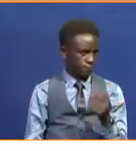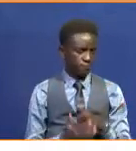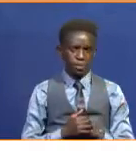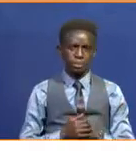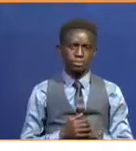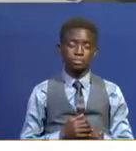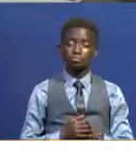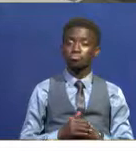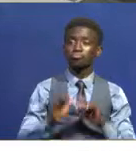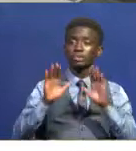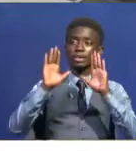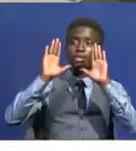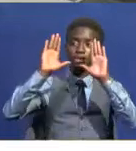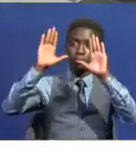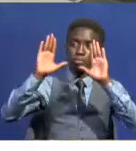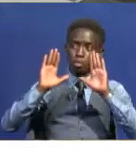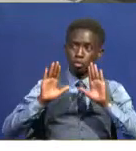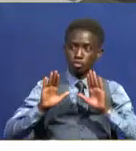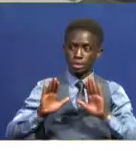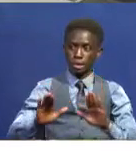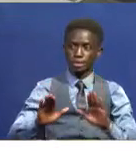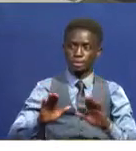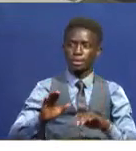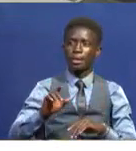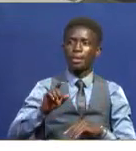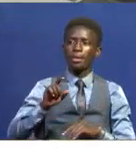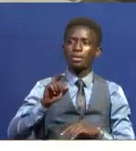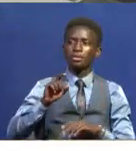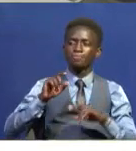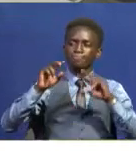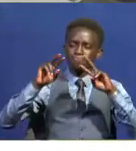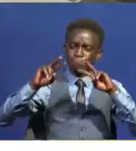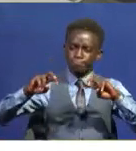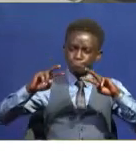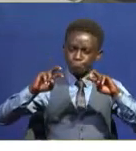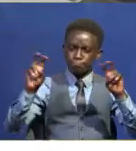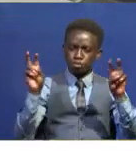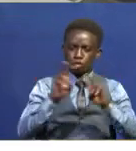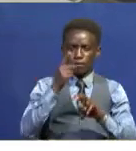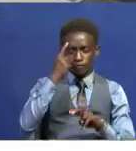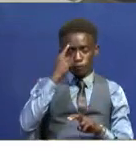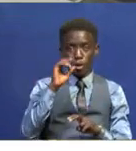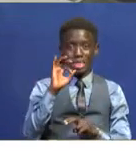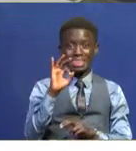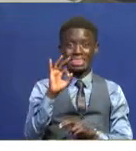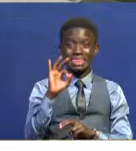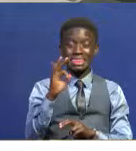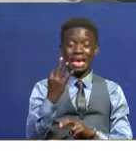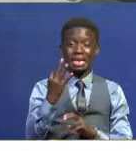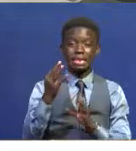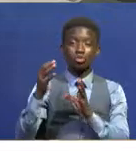It's important to seek a third party or an additional